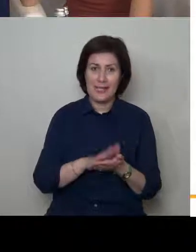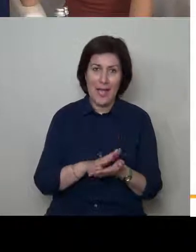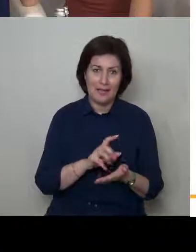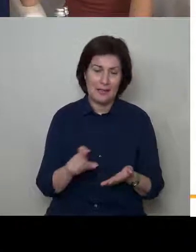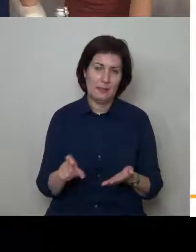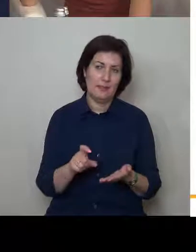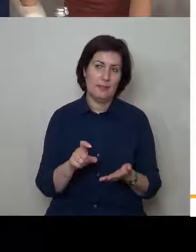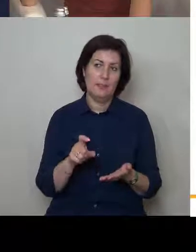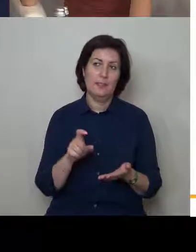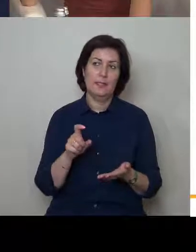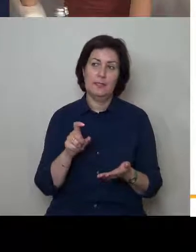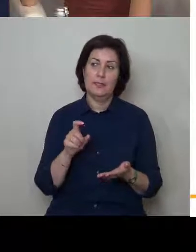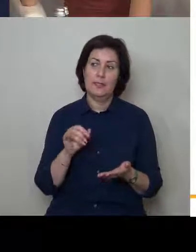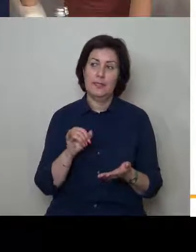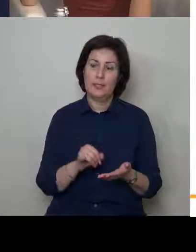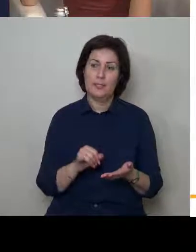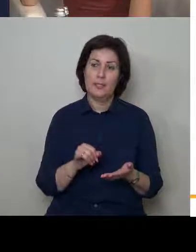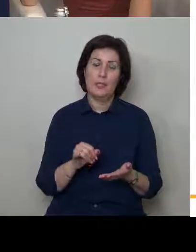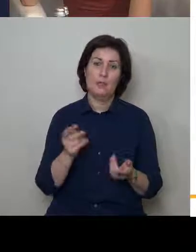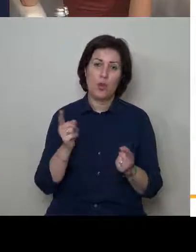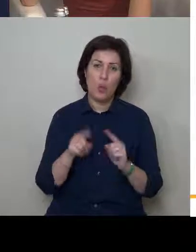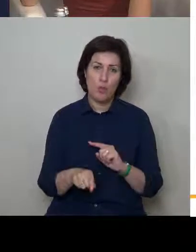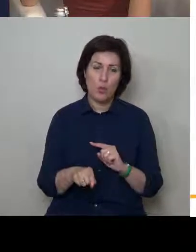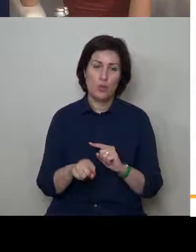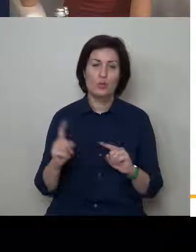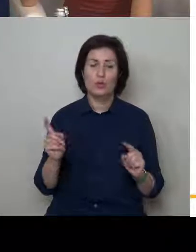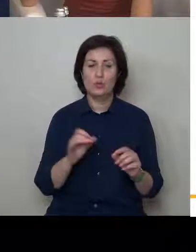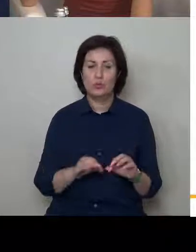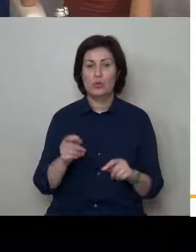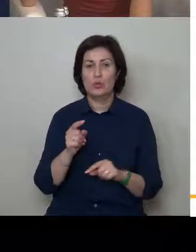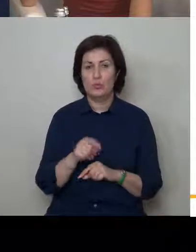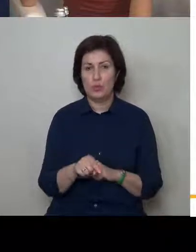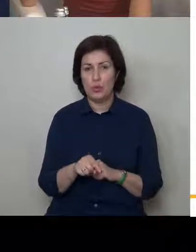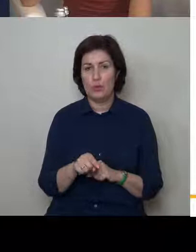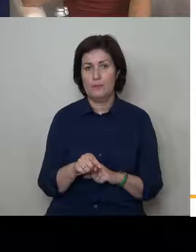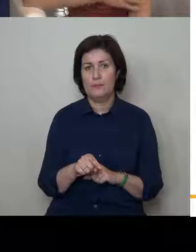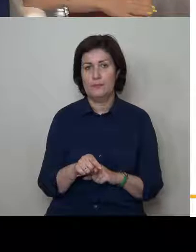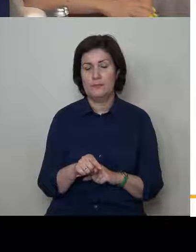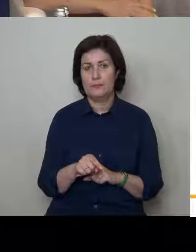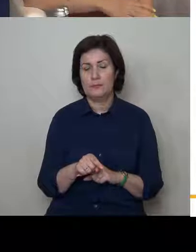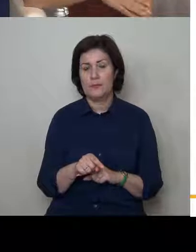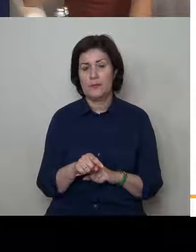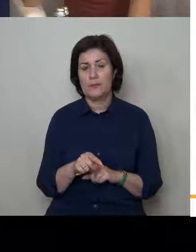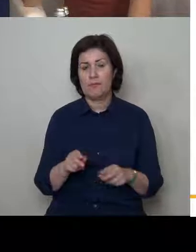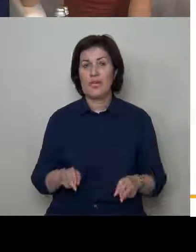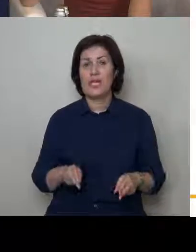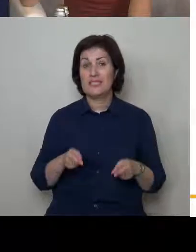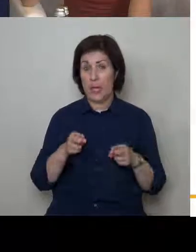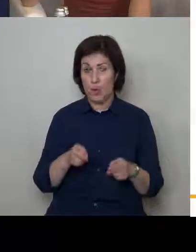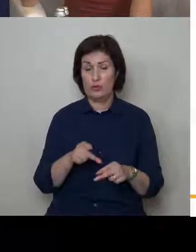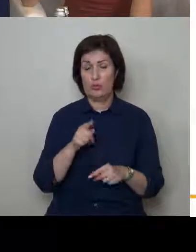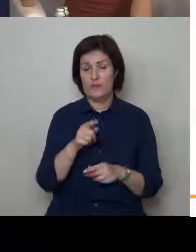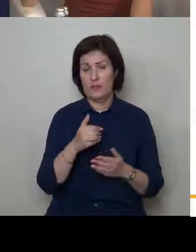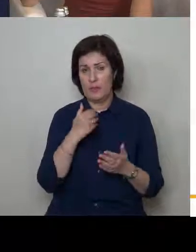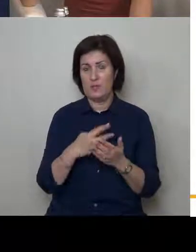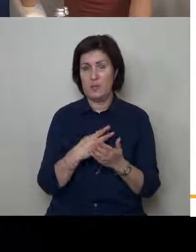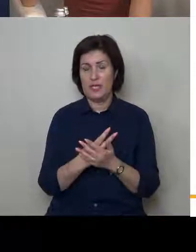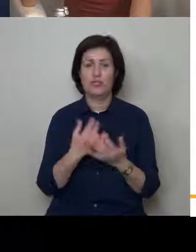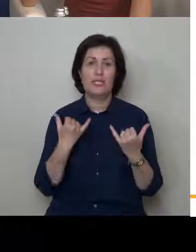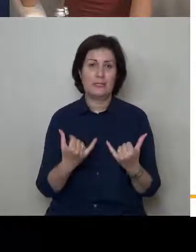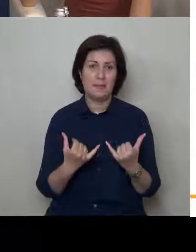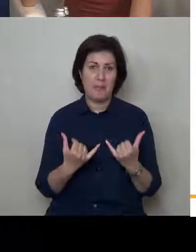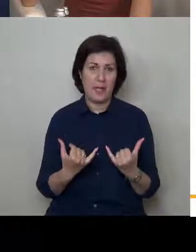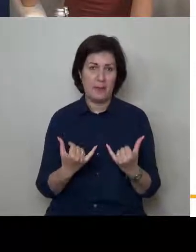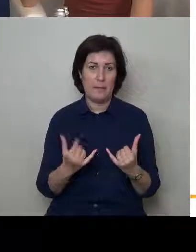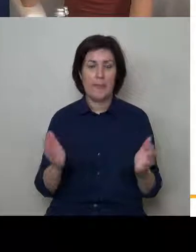but they would rewrite or copy, in fact, the previous data. So as to this offense,